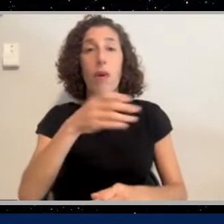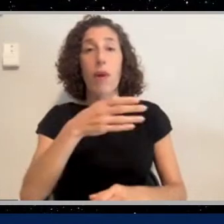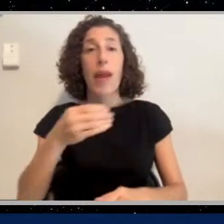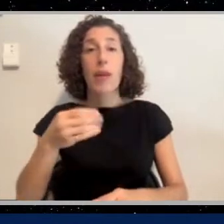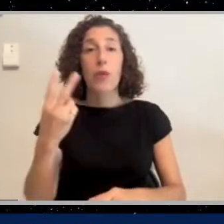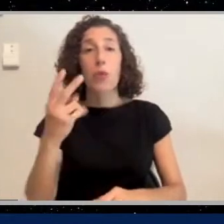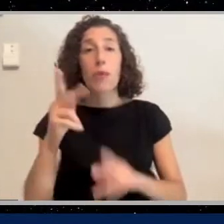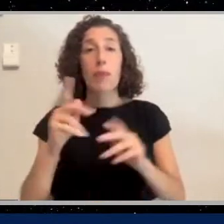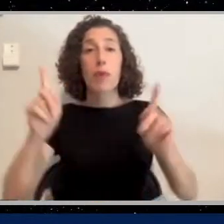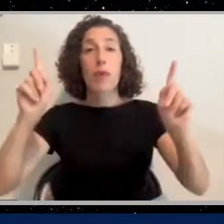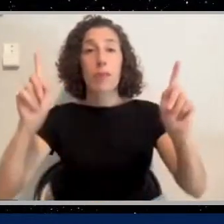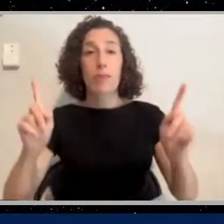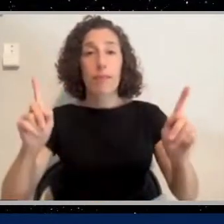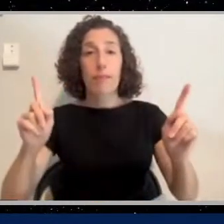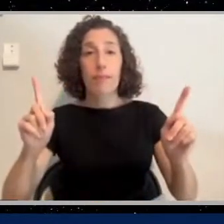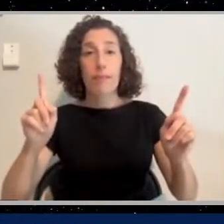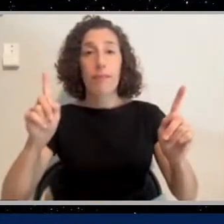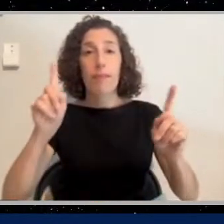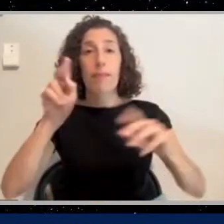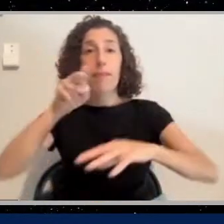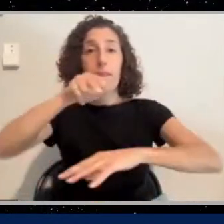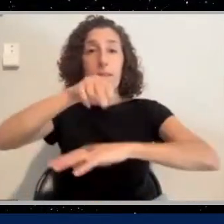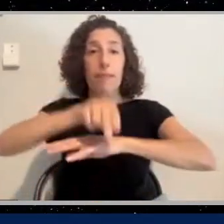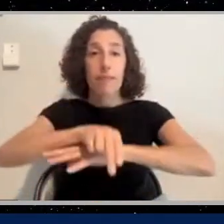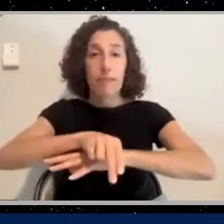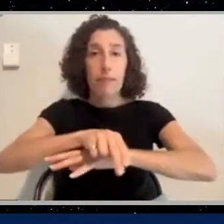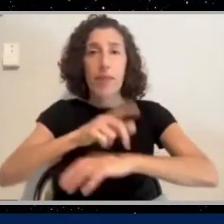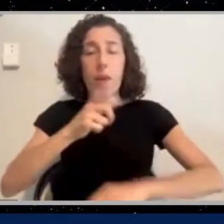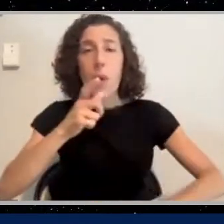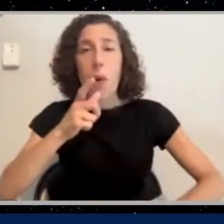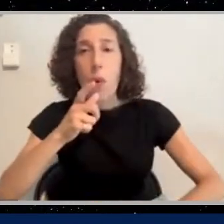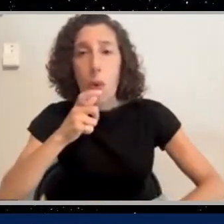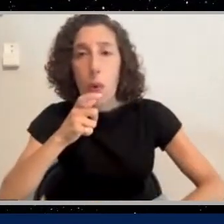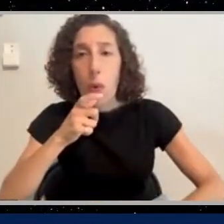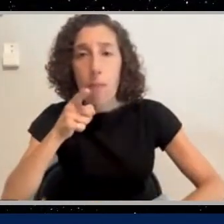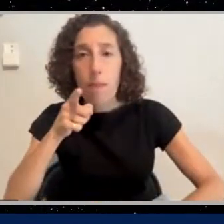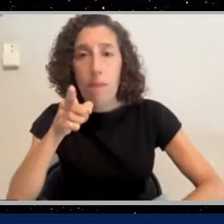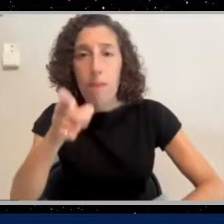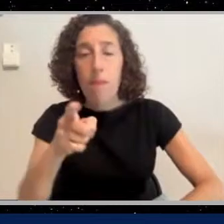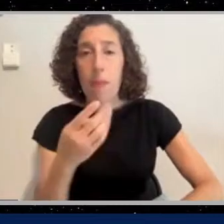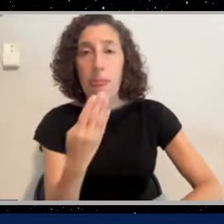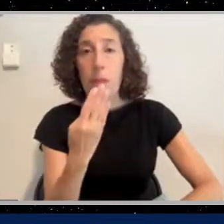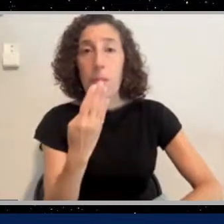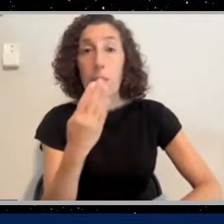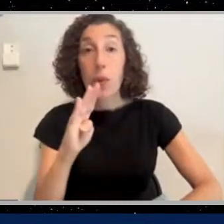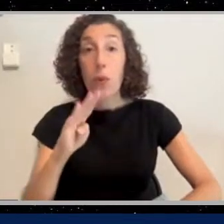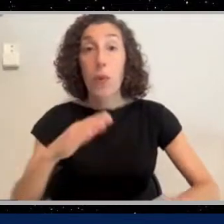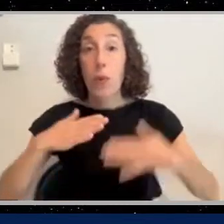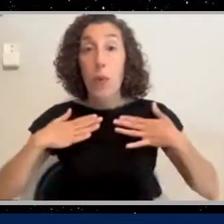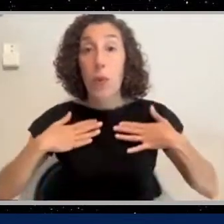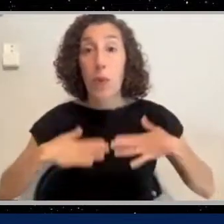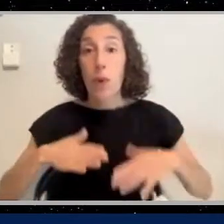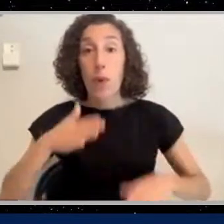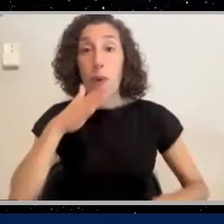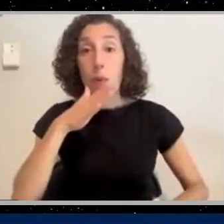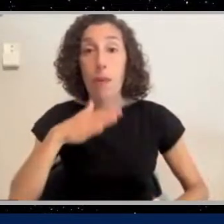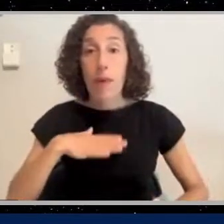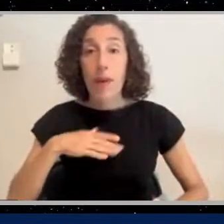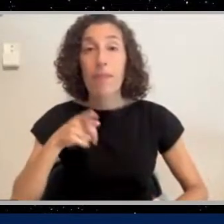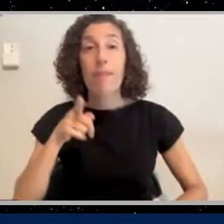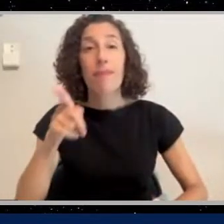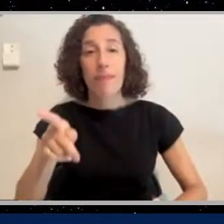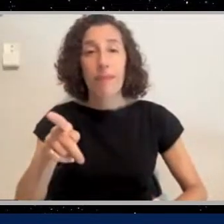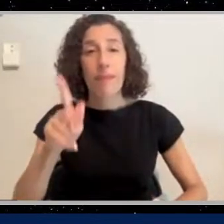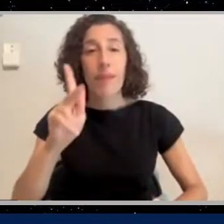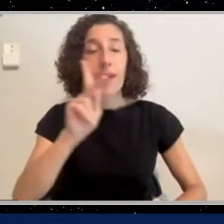So who else was joining you on your flight? That is the amazing Katie Coleman. She has flown to space multiple times, and she